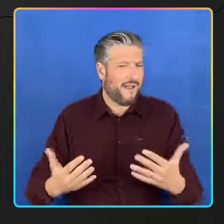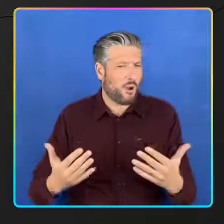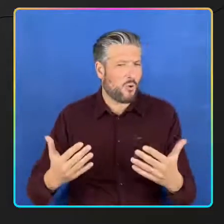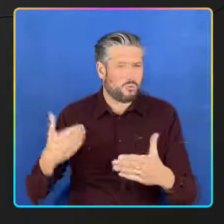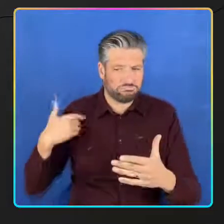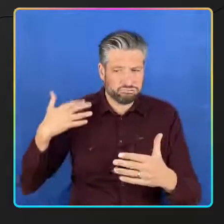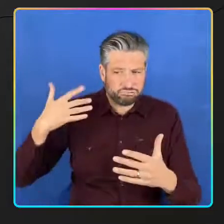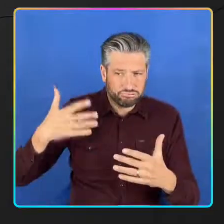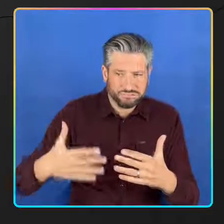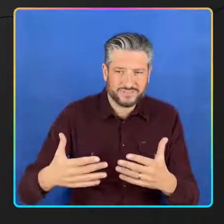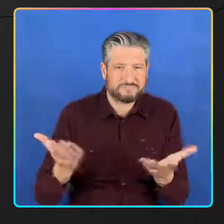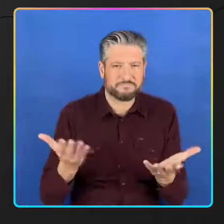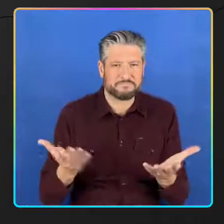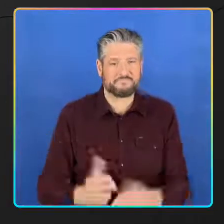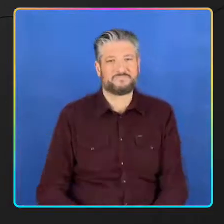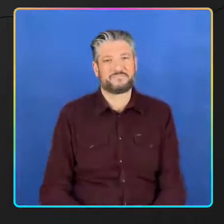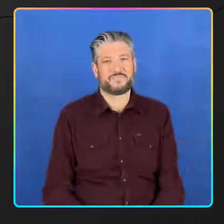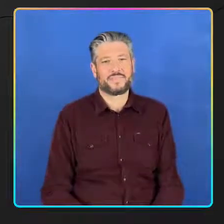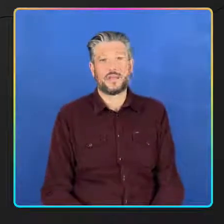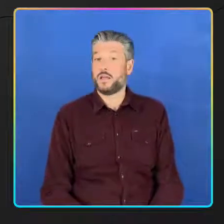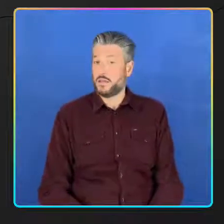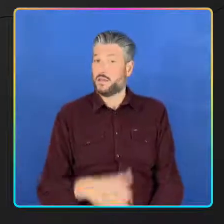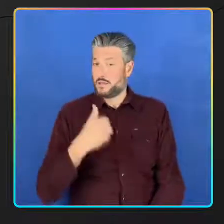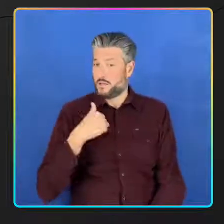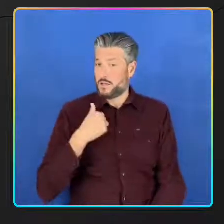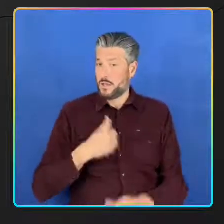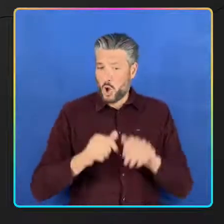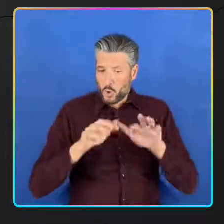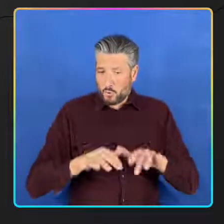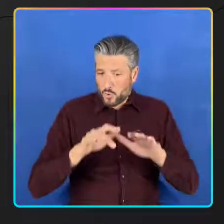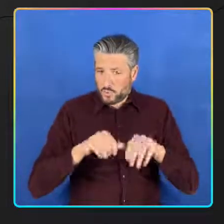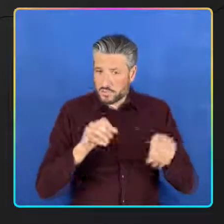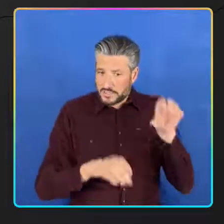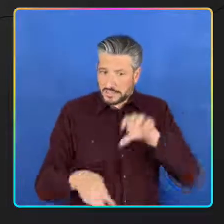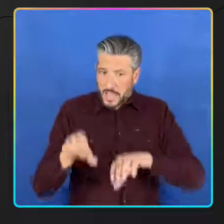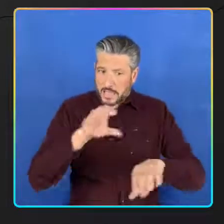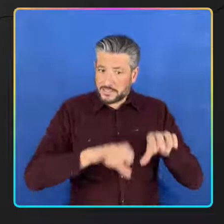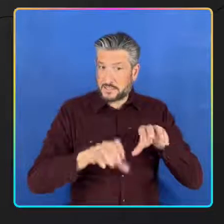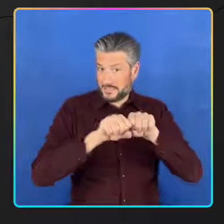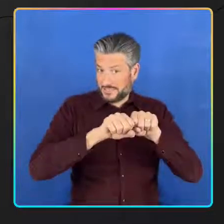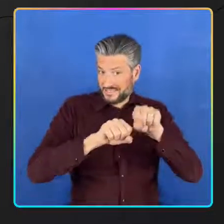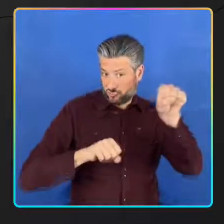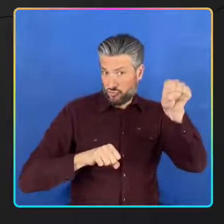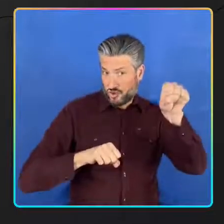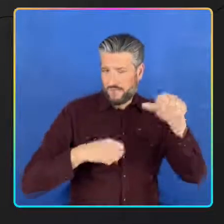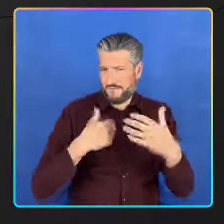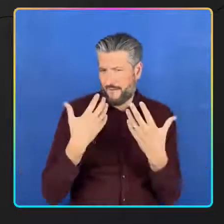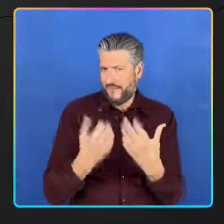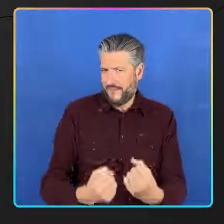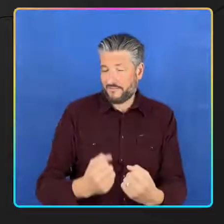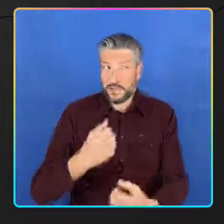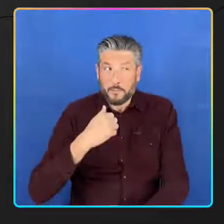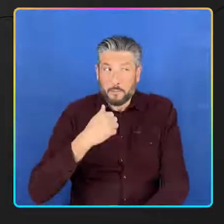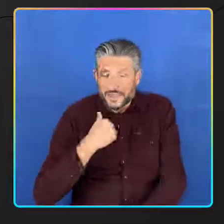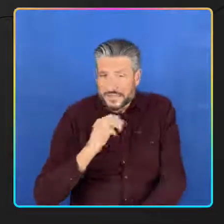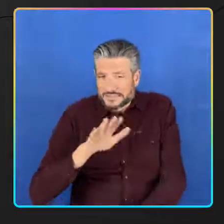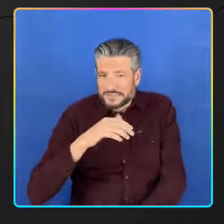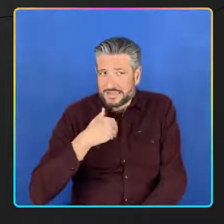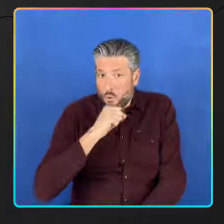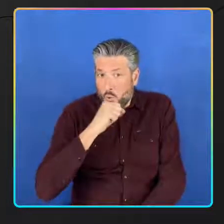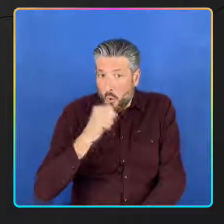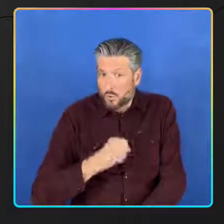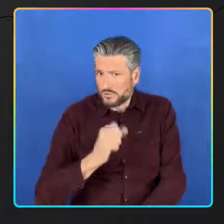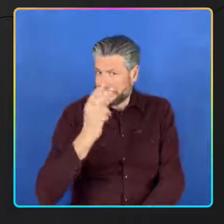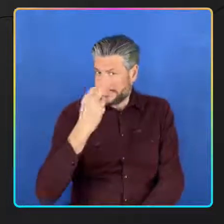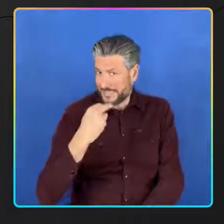Yeah, so I have a computer science degree, but back in the days, I'm a little old, if you guys may notice. And